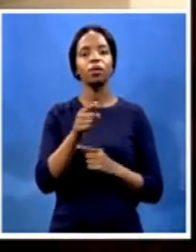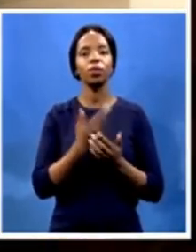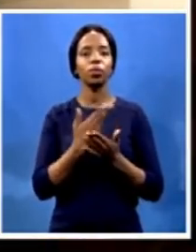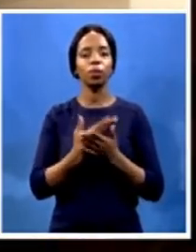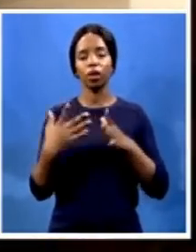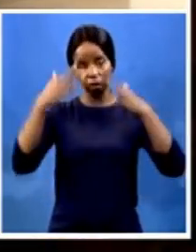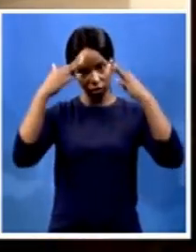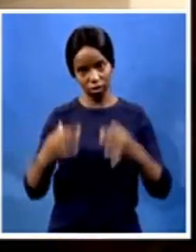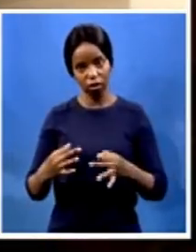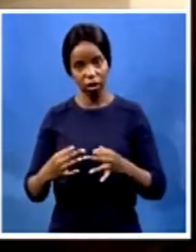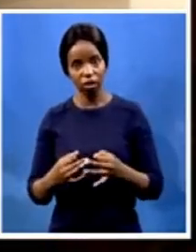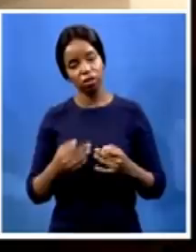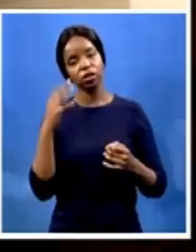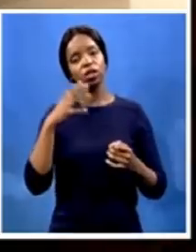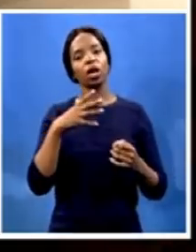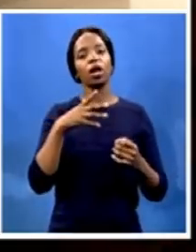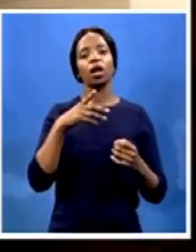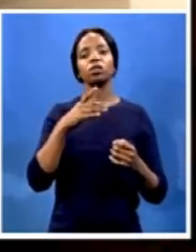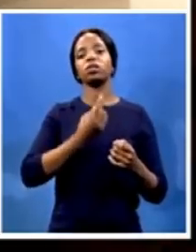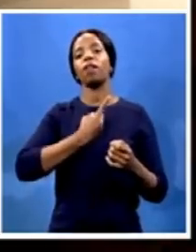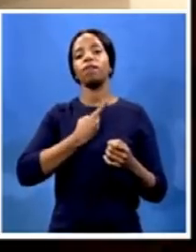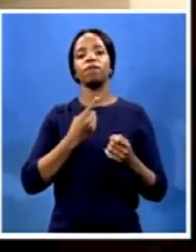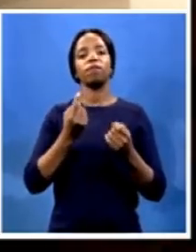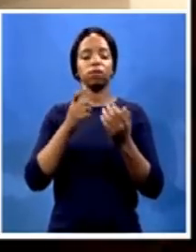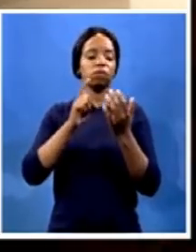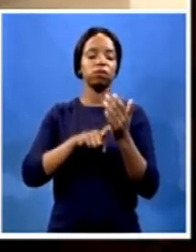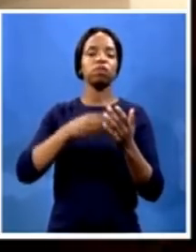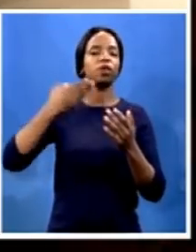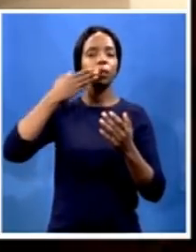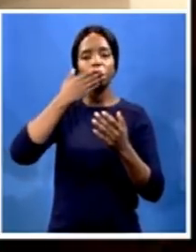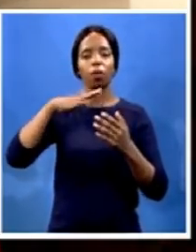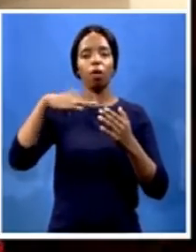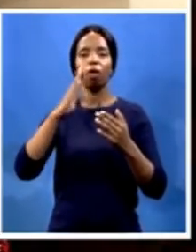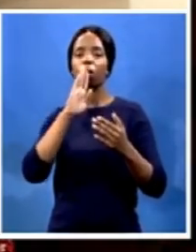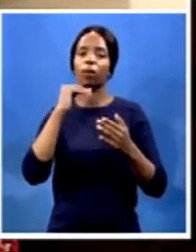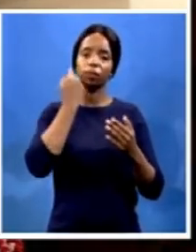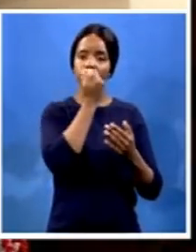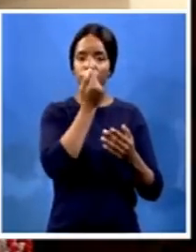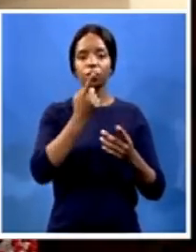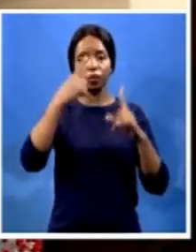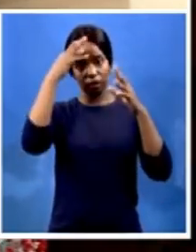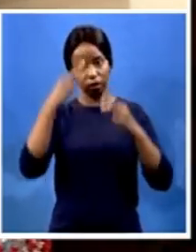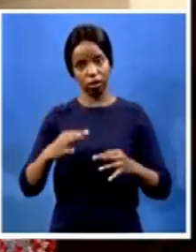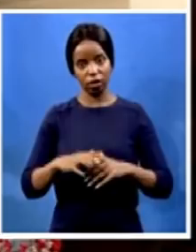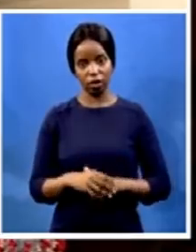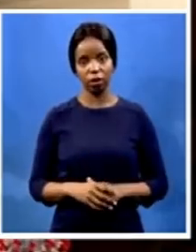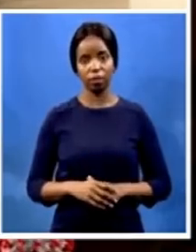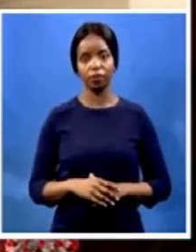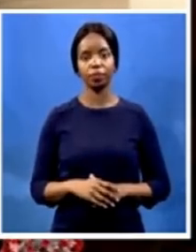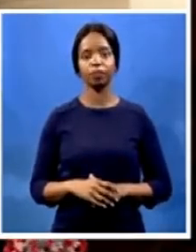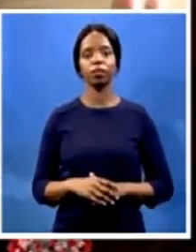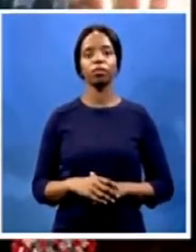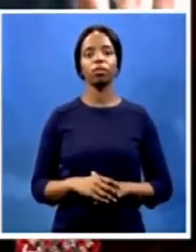mask. Okay. We are using 100% cotton with violin as a filter in the center. And we are using